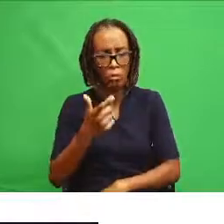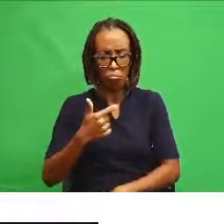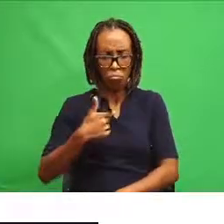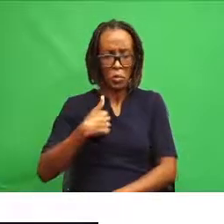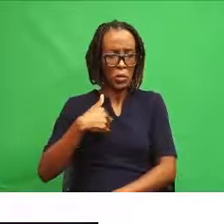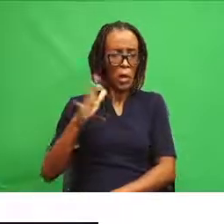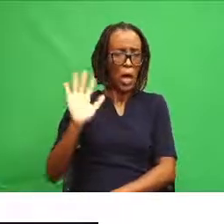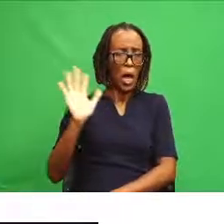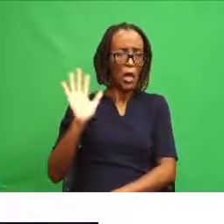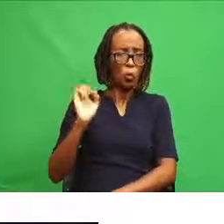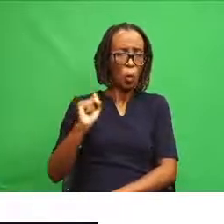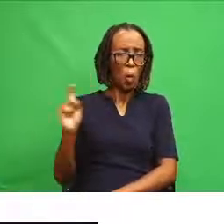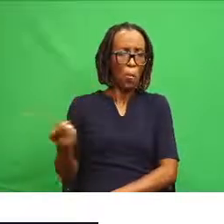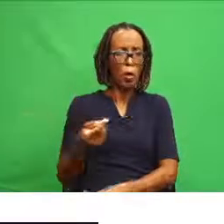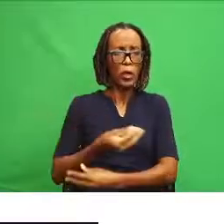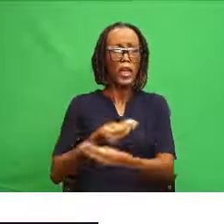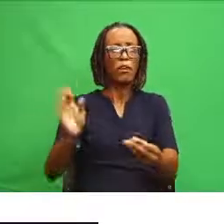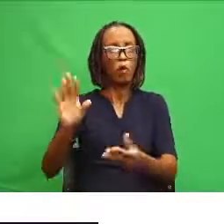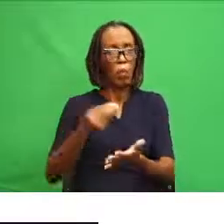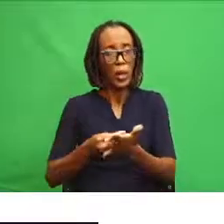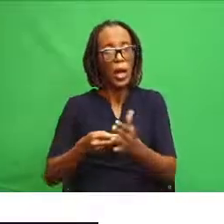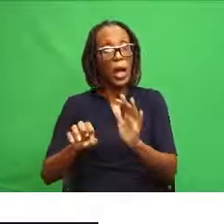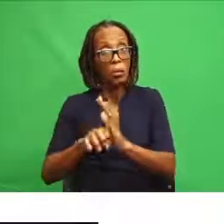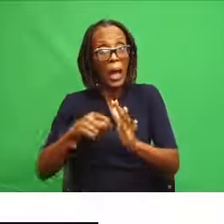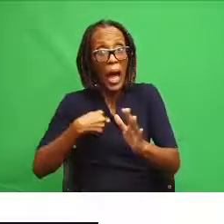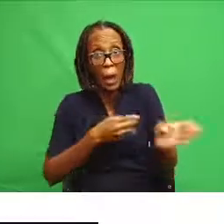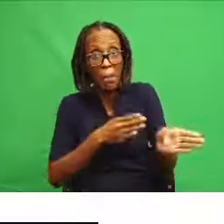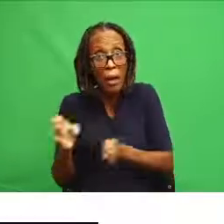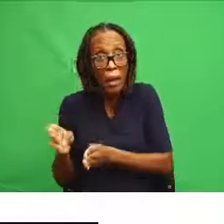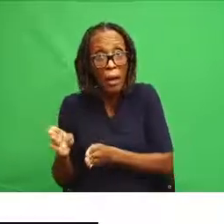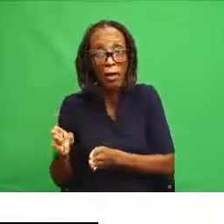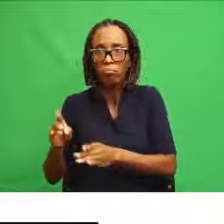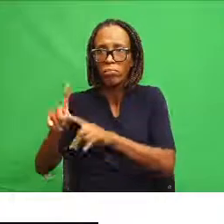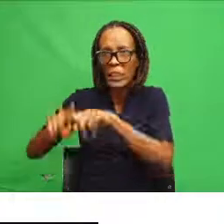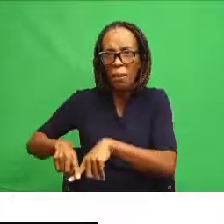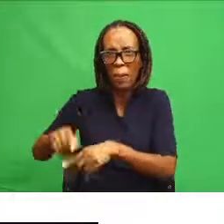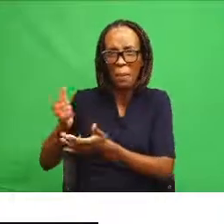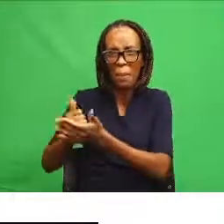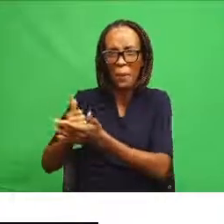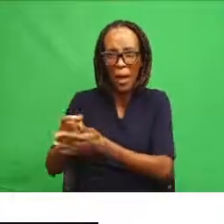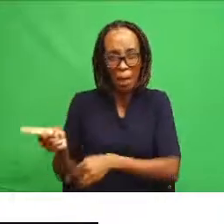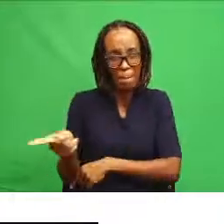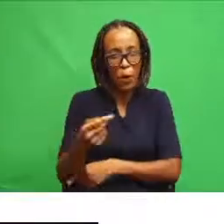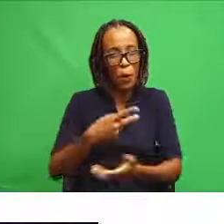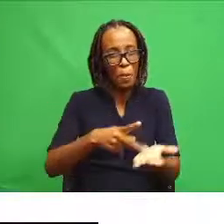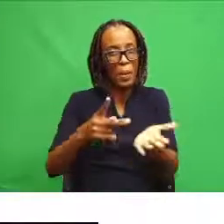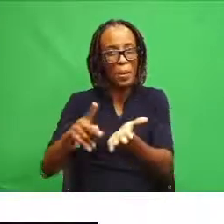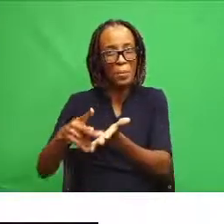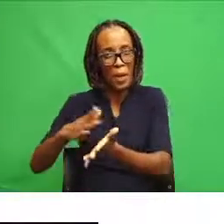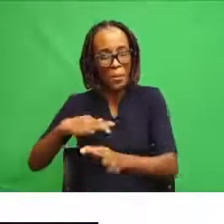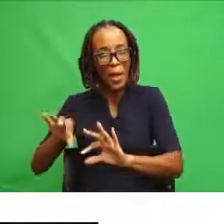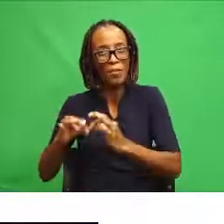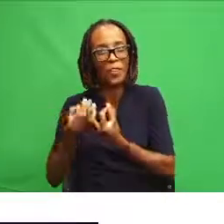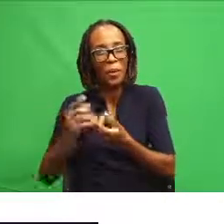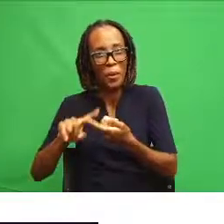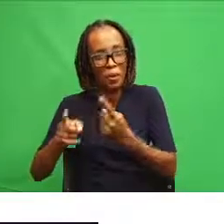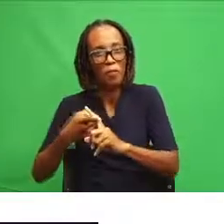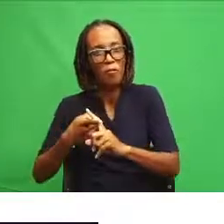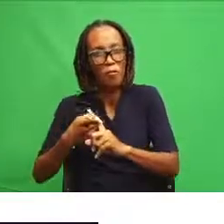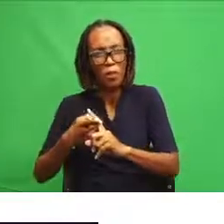executorship. So here you have made a provision, you have made an executor, and the